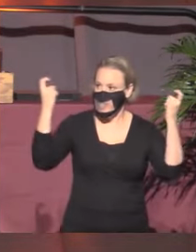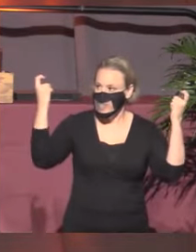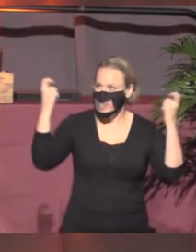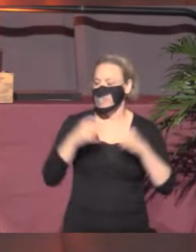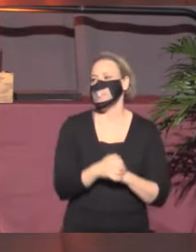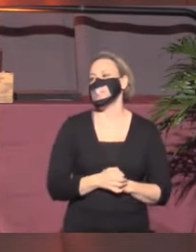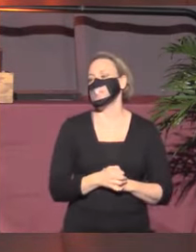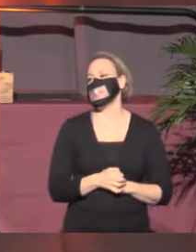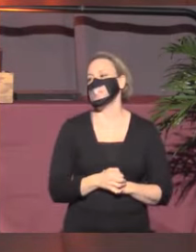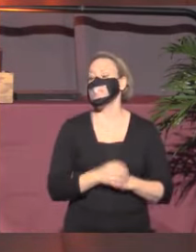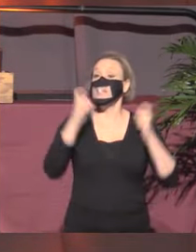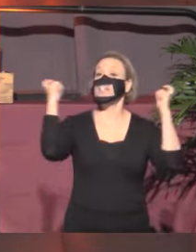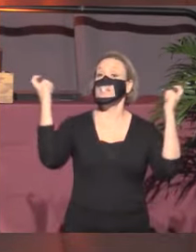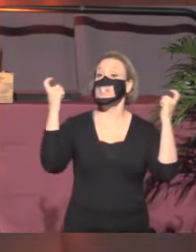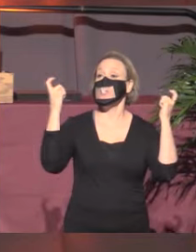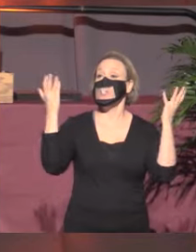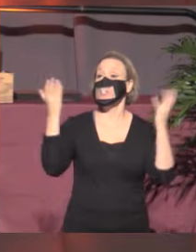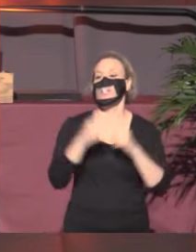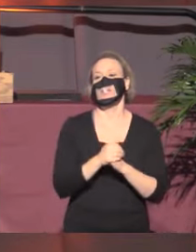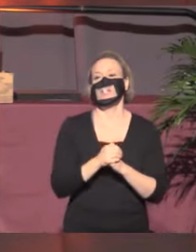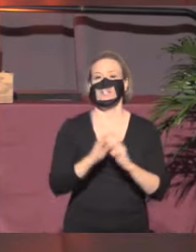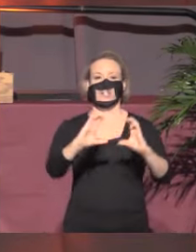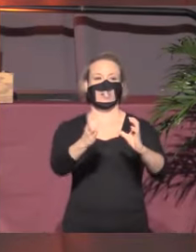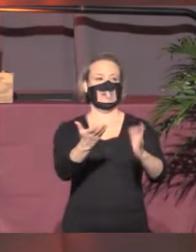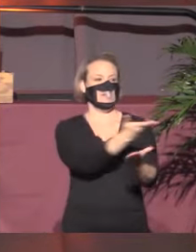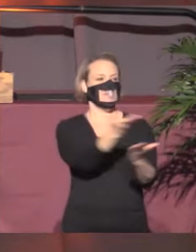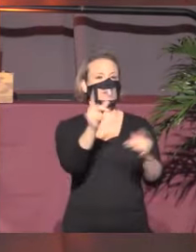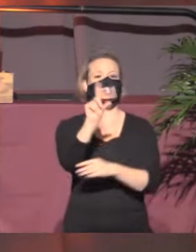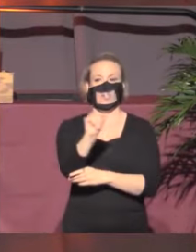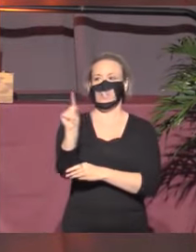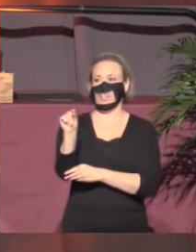ceremony celebrating the class of 2020.